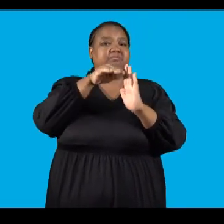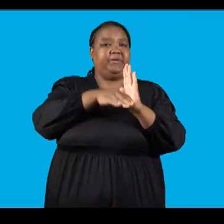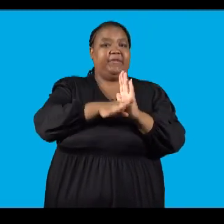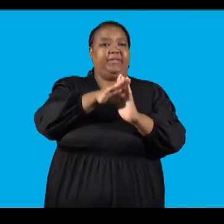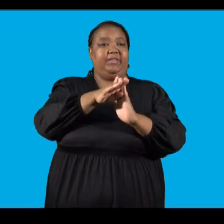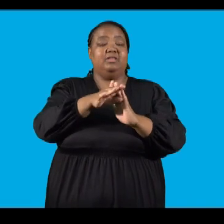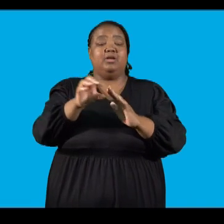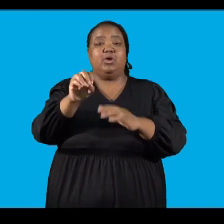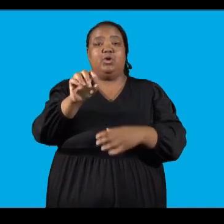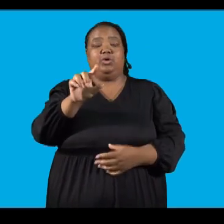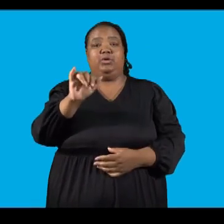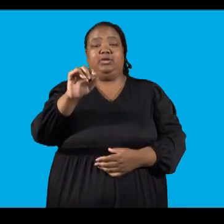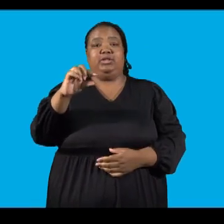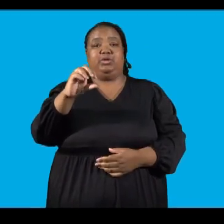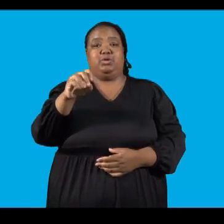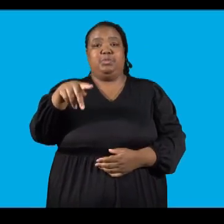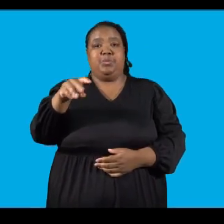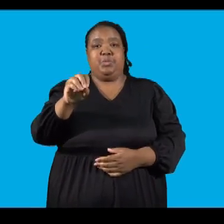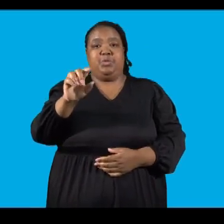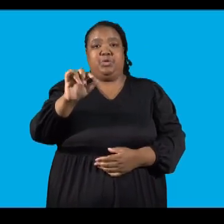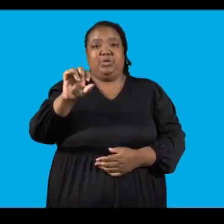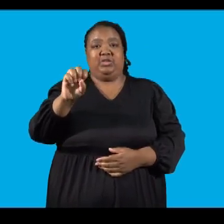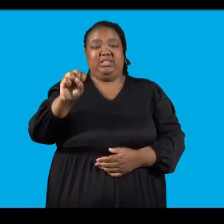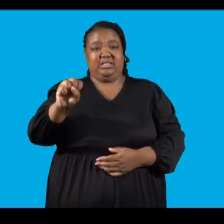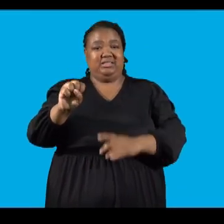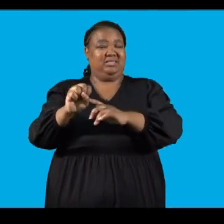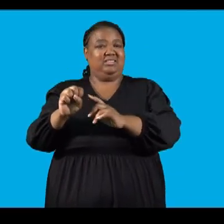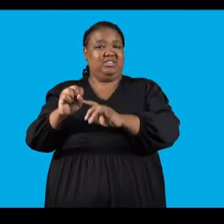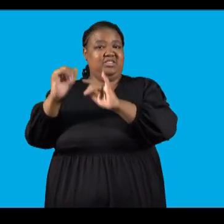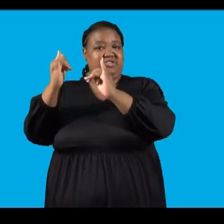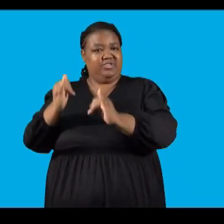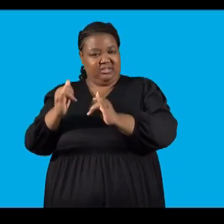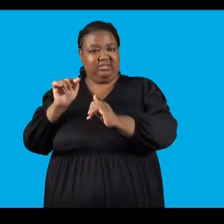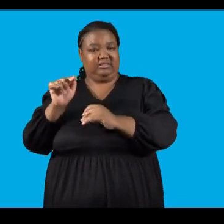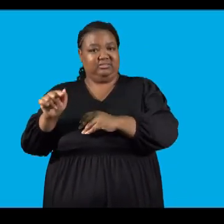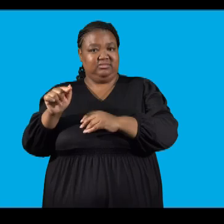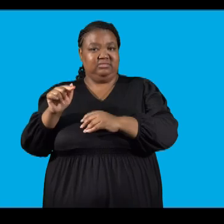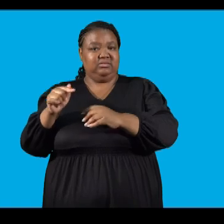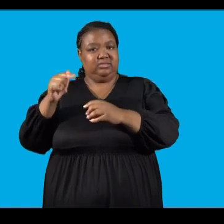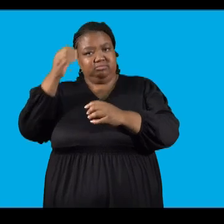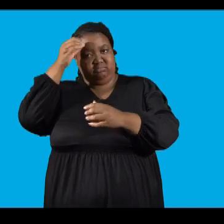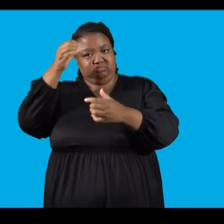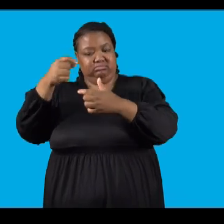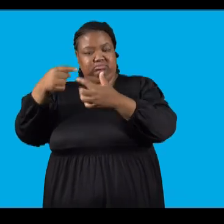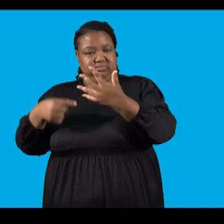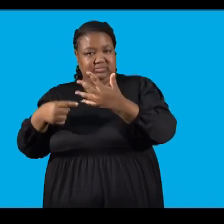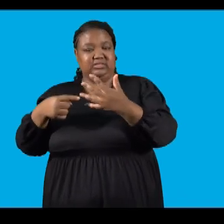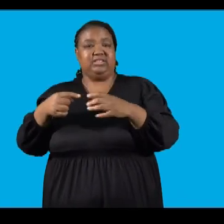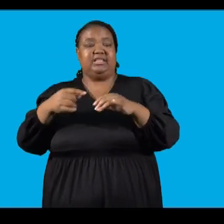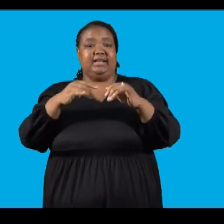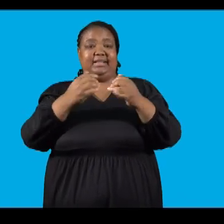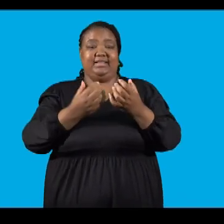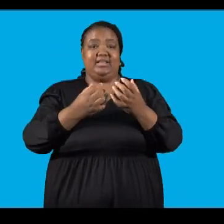Under oligopolies, we'll briefly look at the concepts, then followed by a study of the market